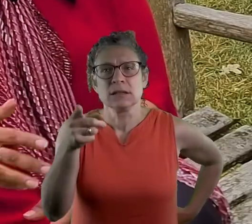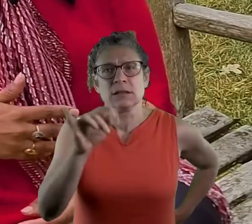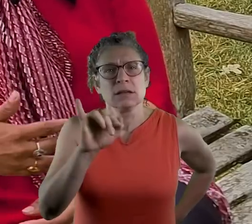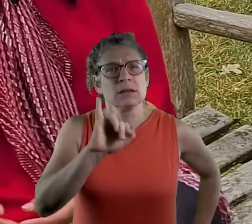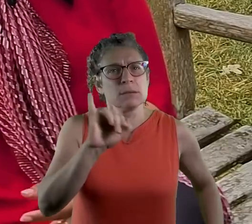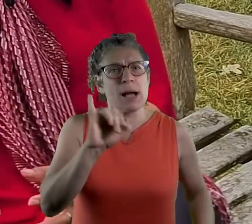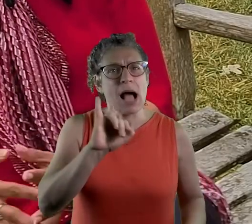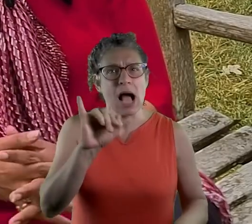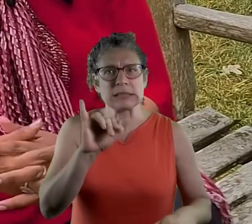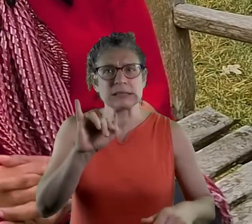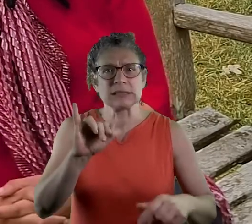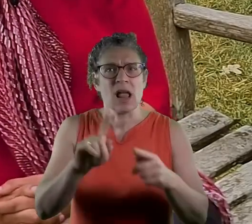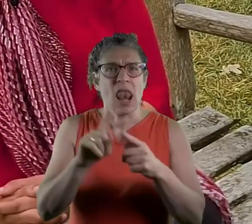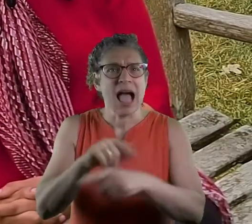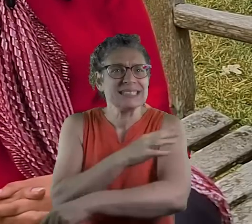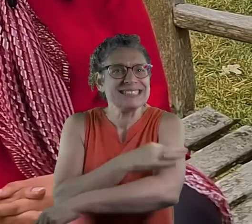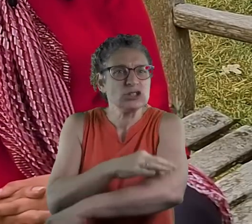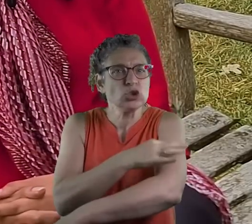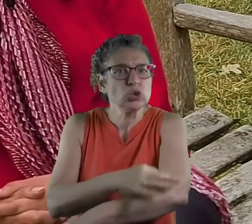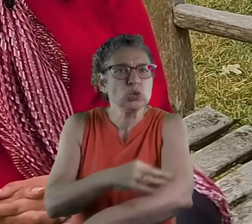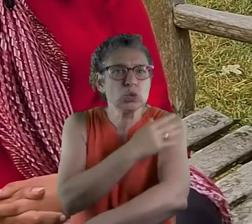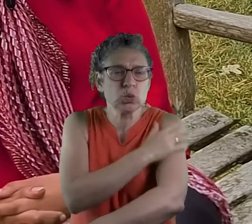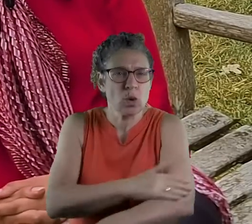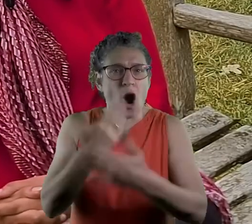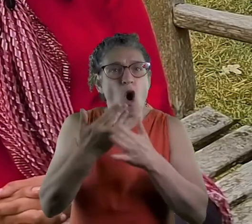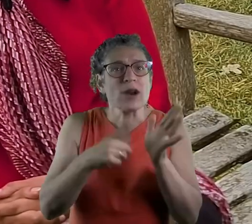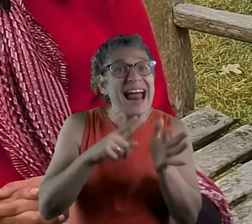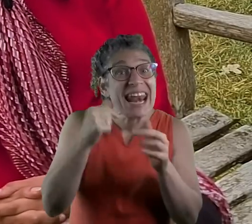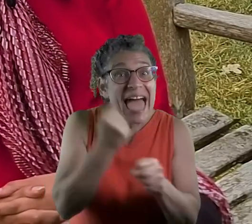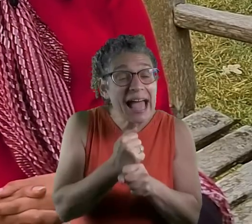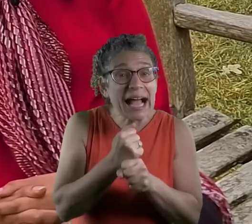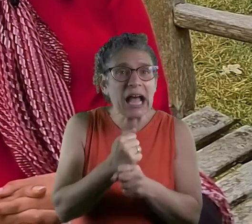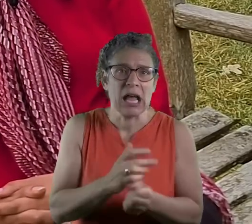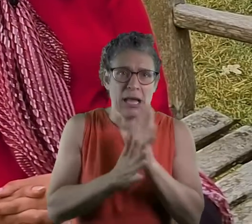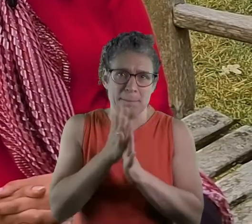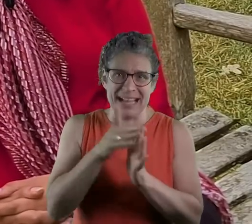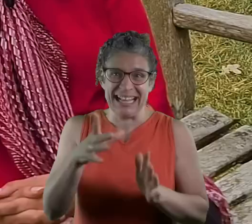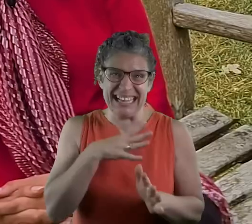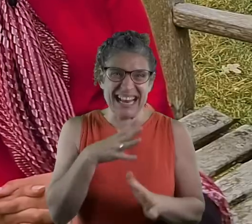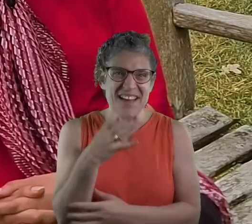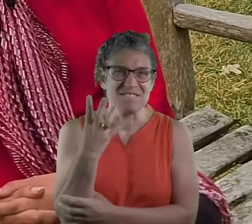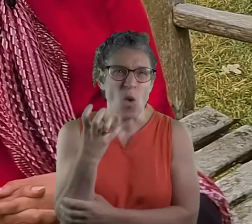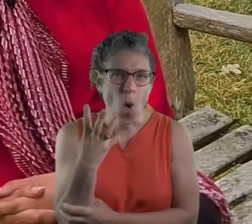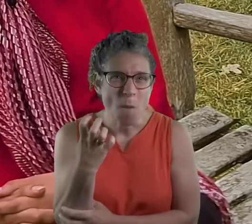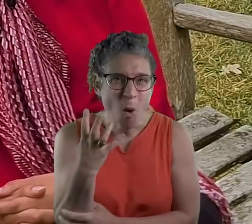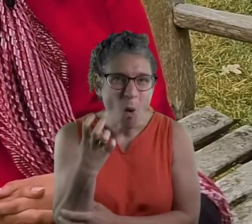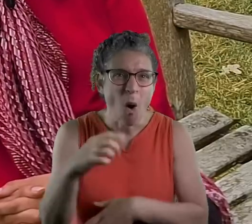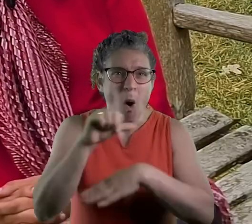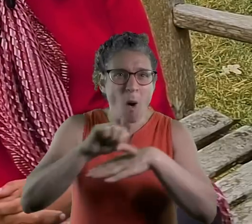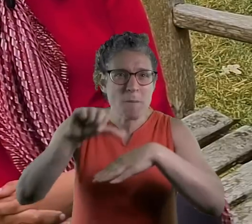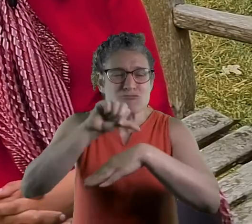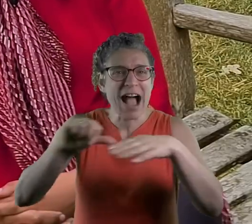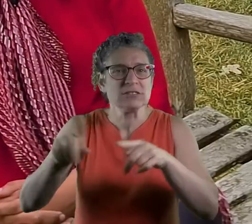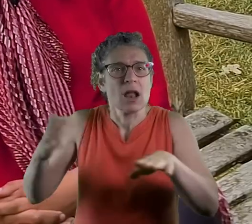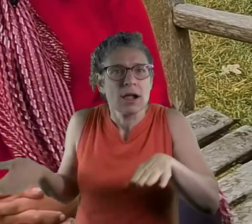severe loss of tissue to the skin on my legs, which required four more operations and skin